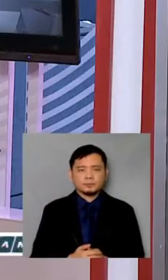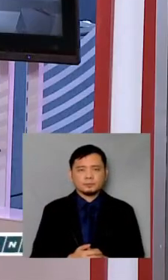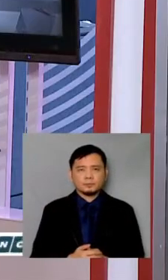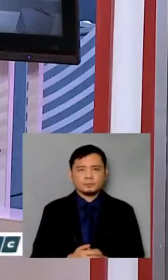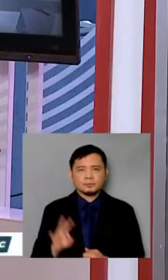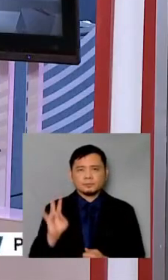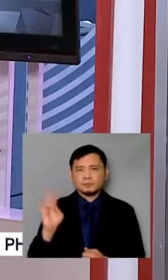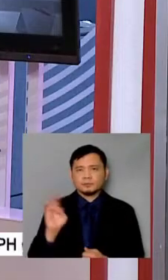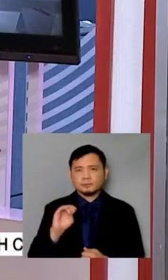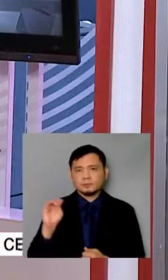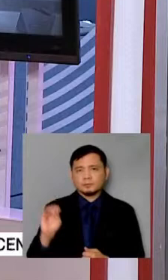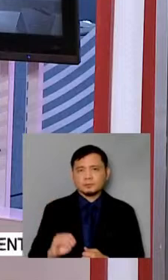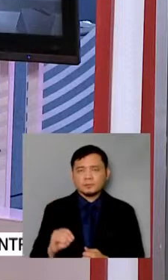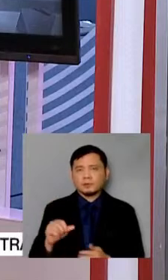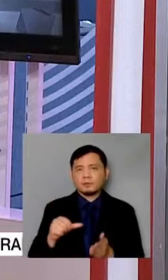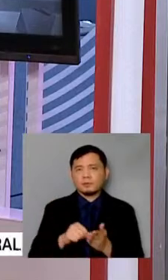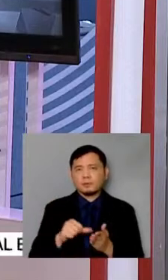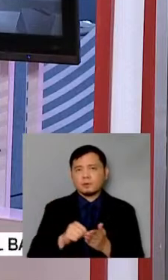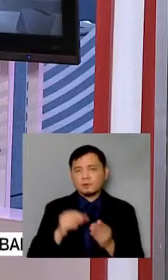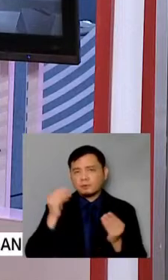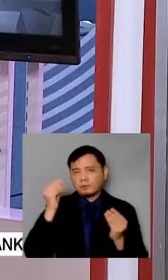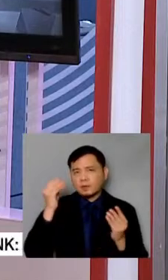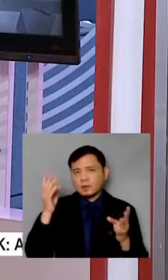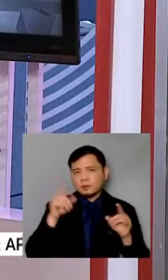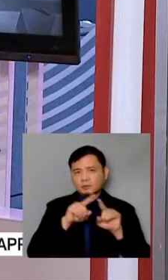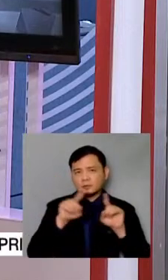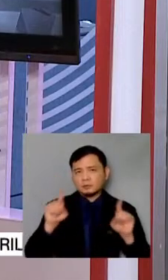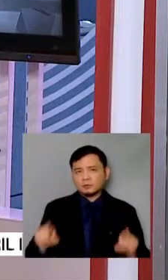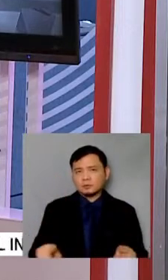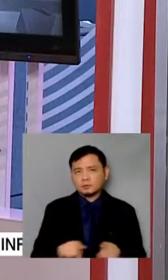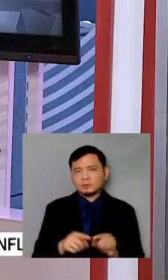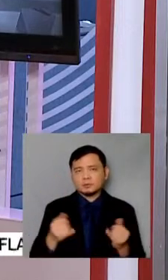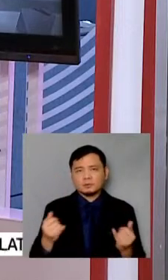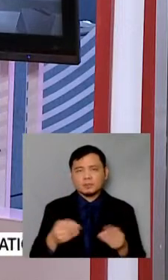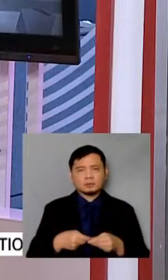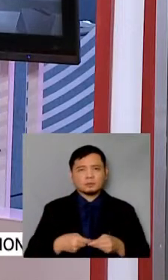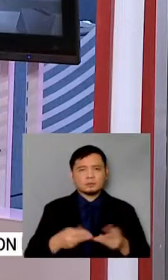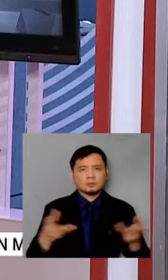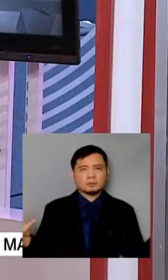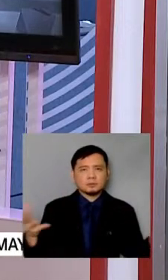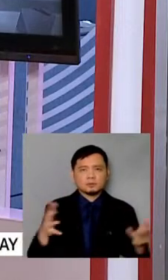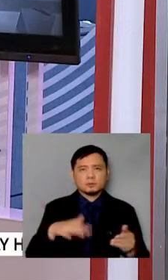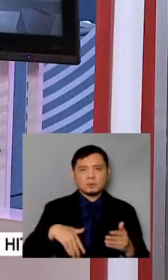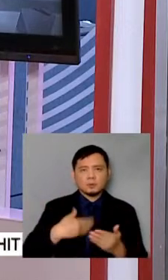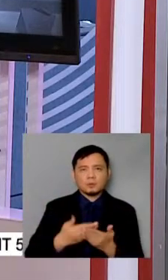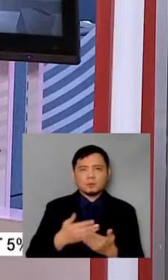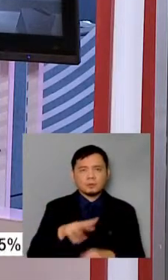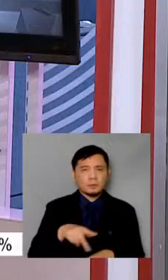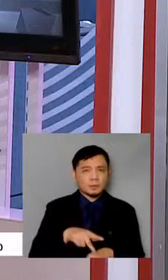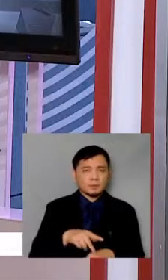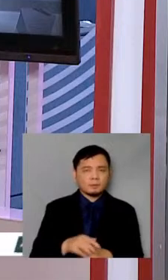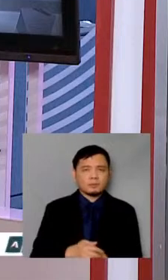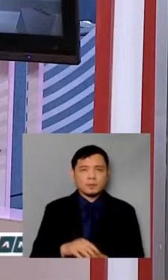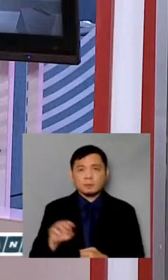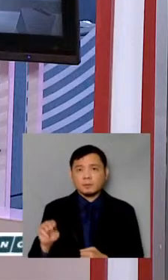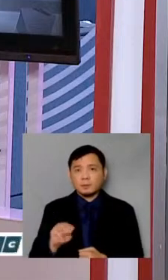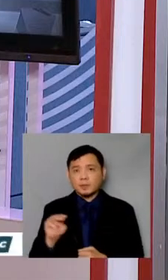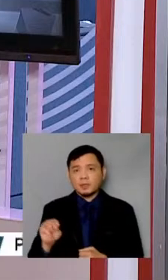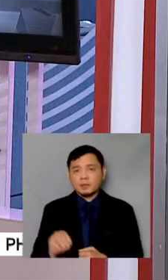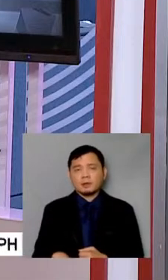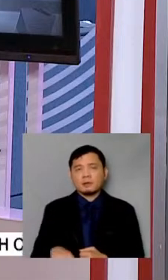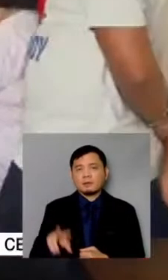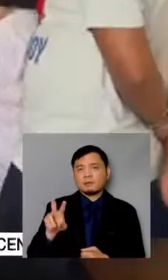70% of the voters' information sheet has been distributed nationwide as of Monday. The VIS contains